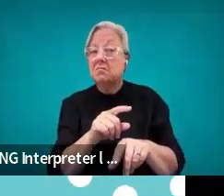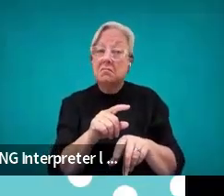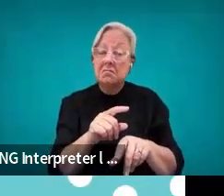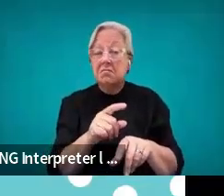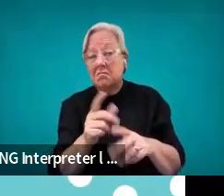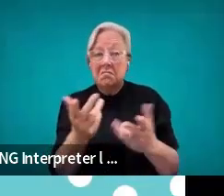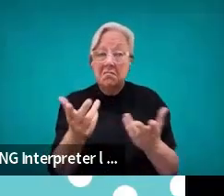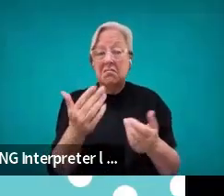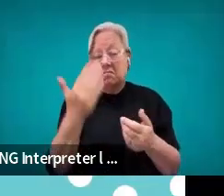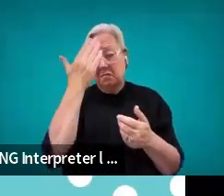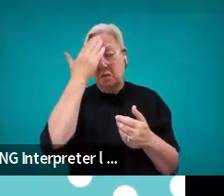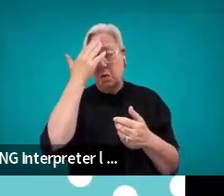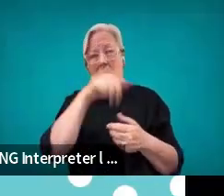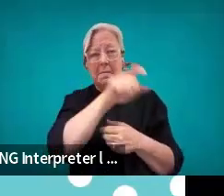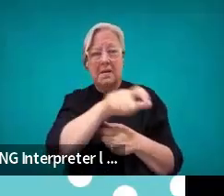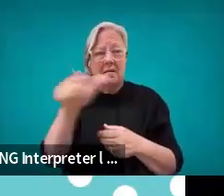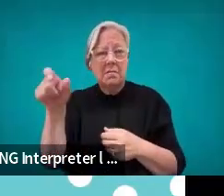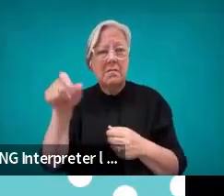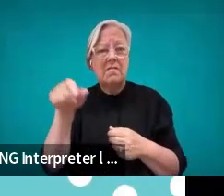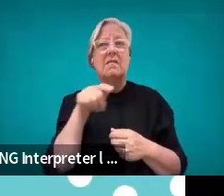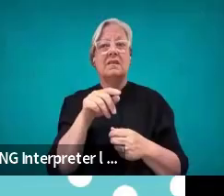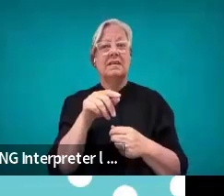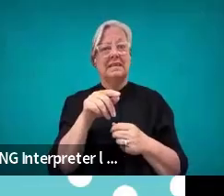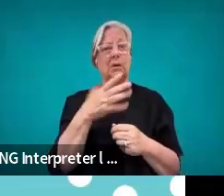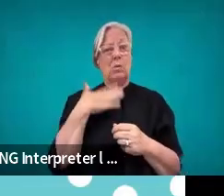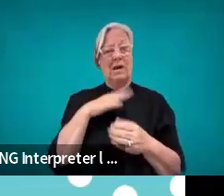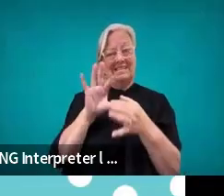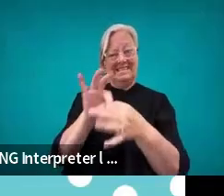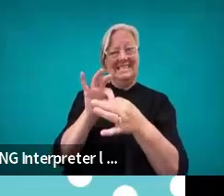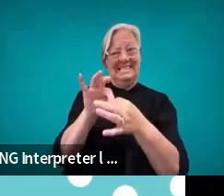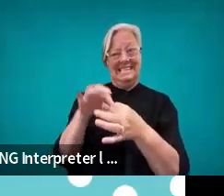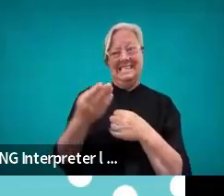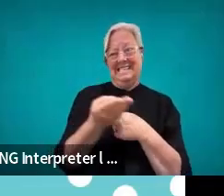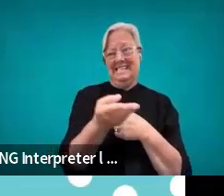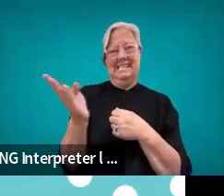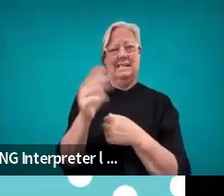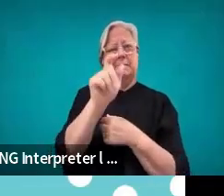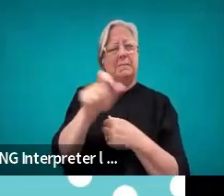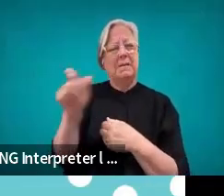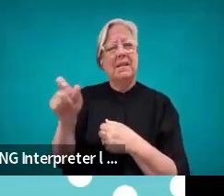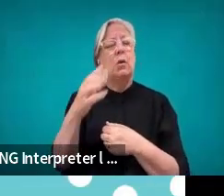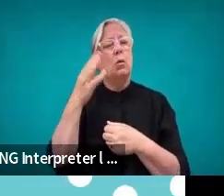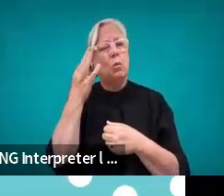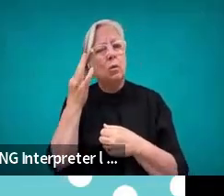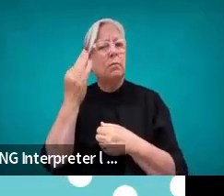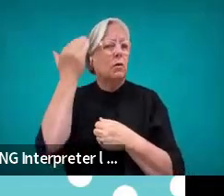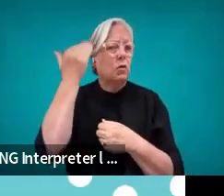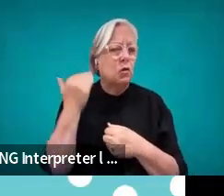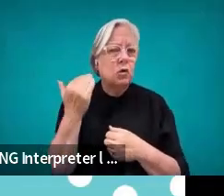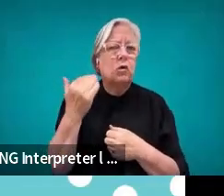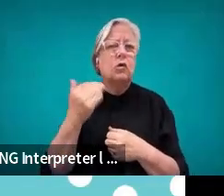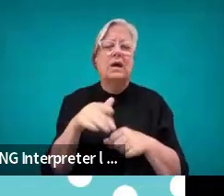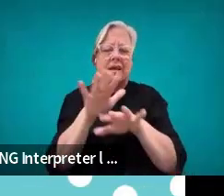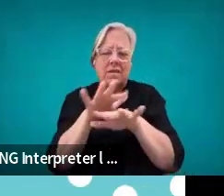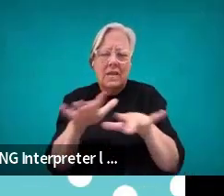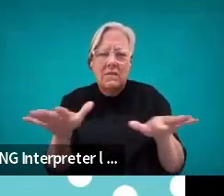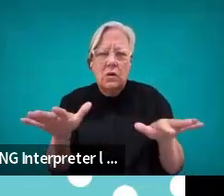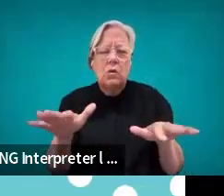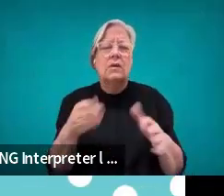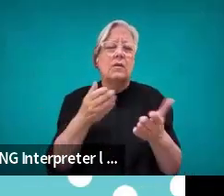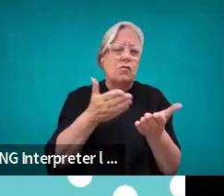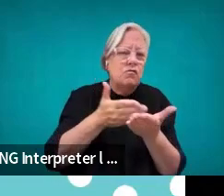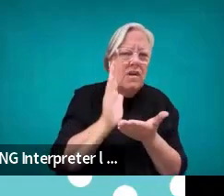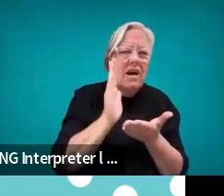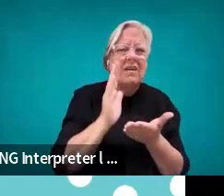and perspectives of those we are meant to directly engage and support, women and girls in all their diversity, rights holders,